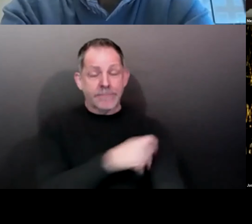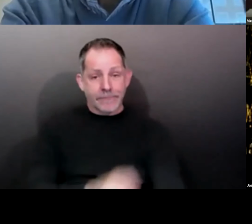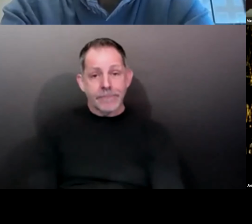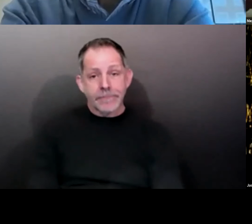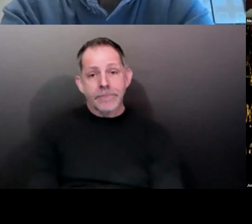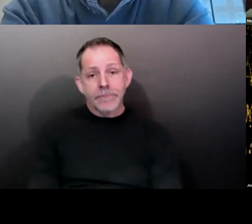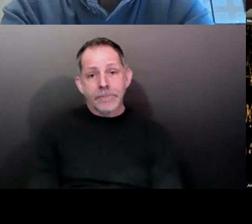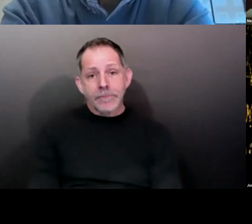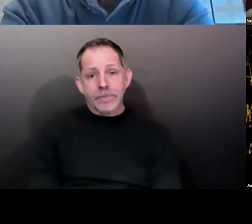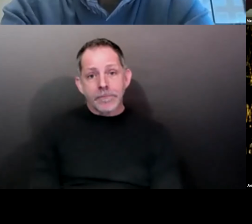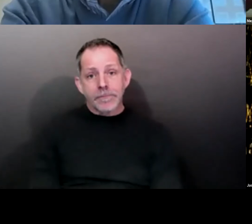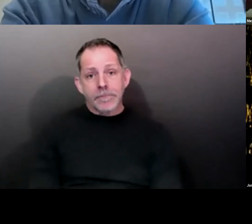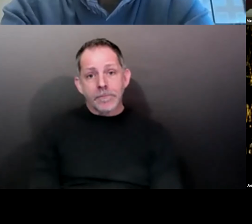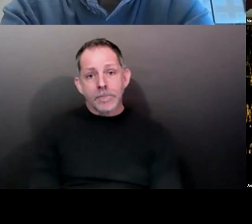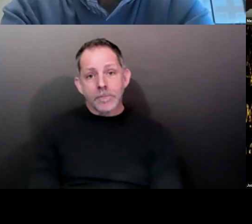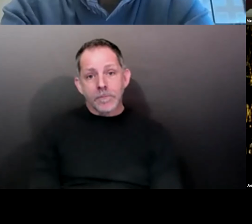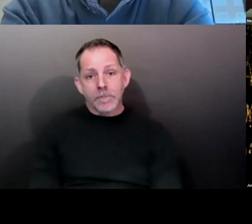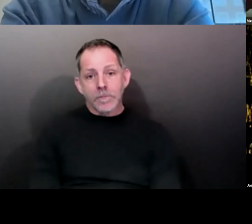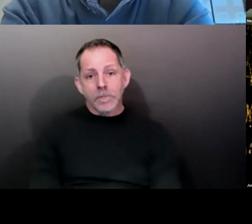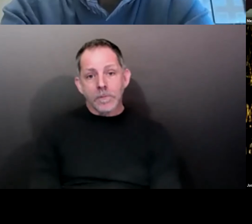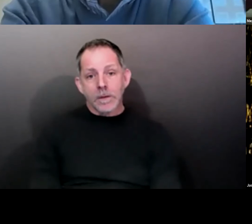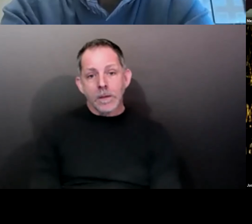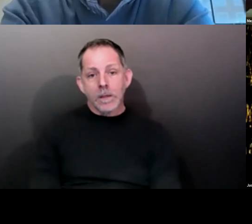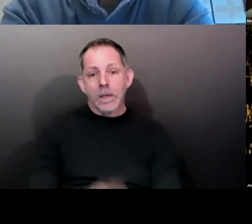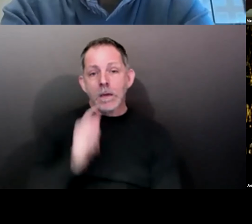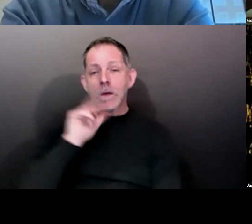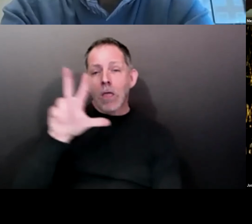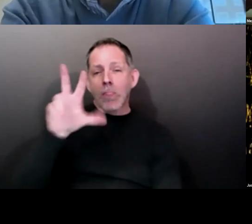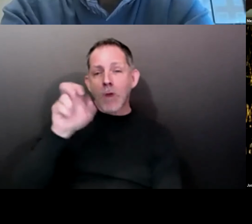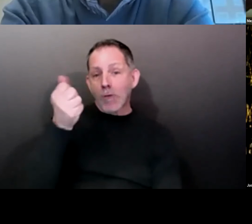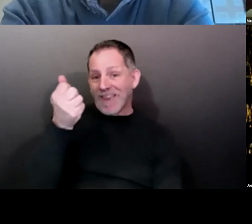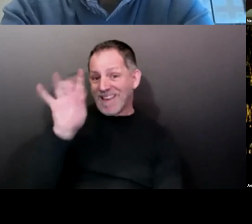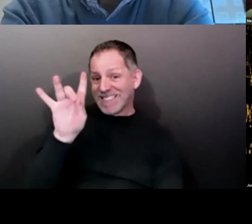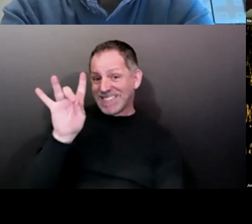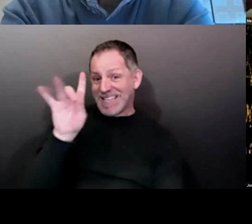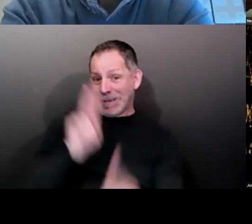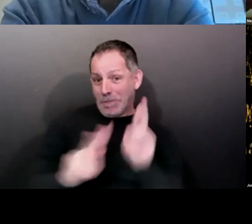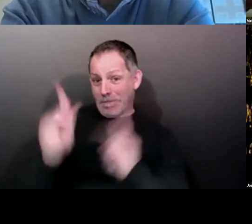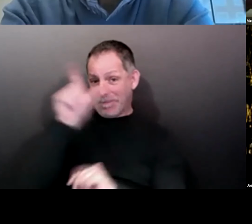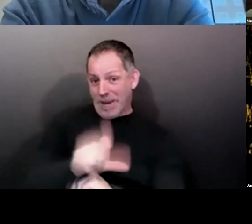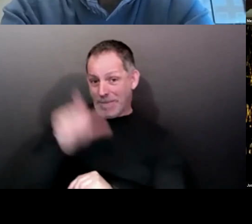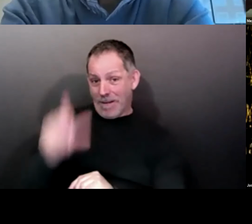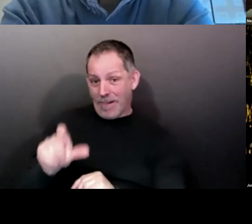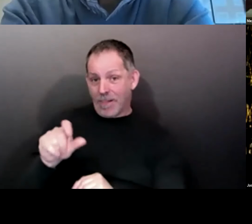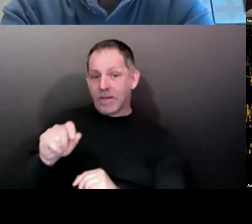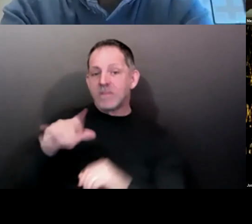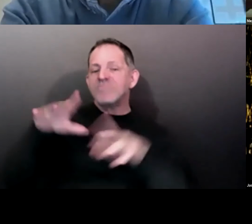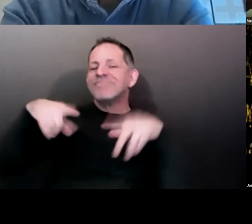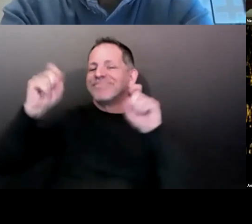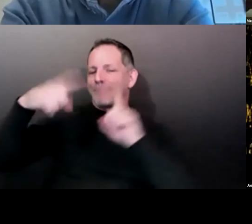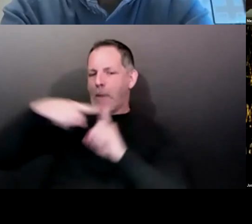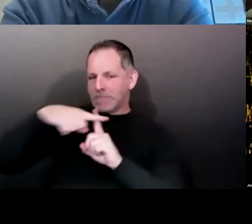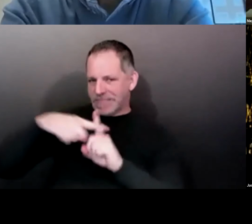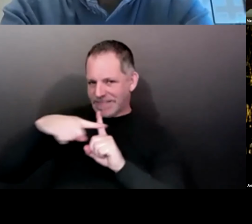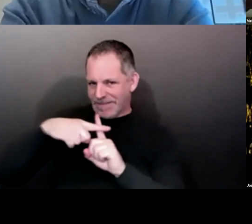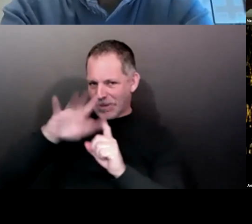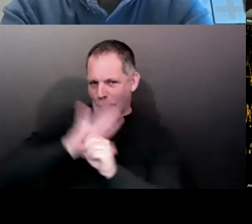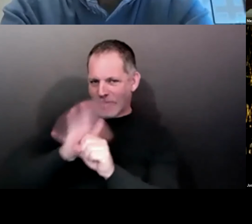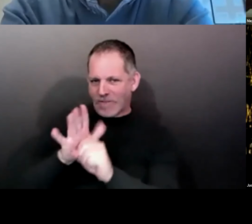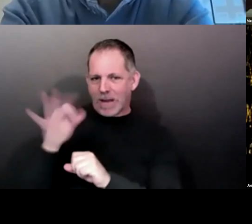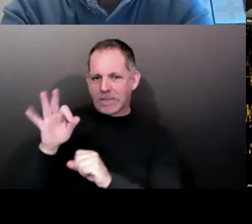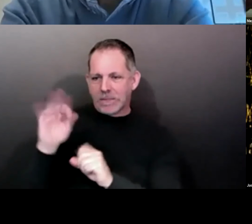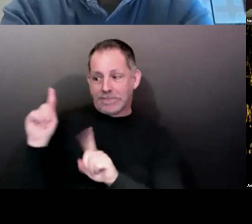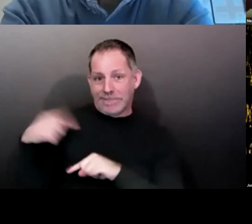318 people in our community be positive for COVID-19 since the beginning of COVID. And sadly, our